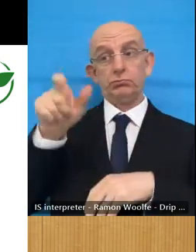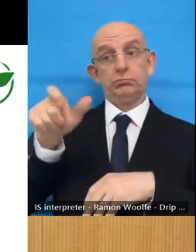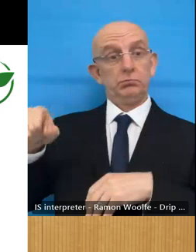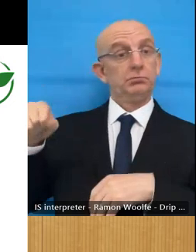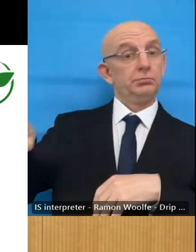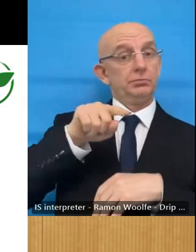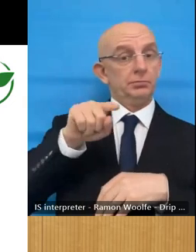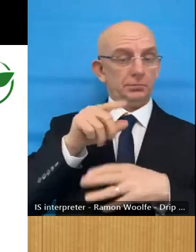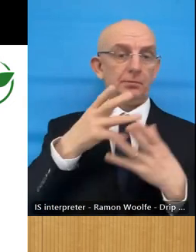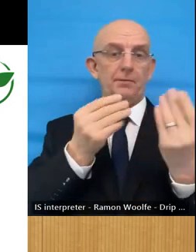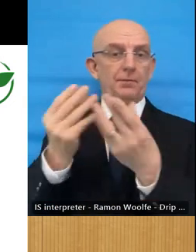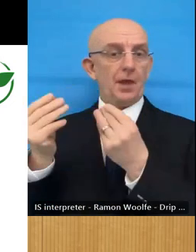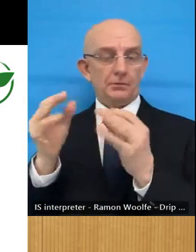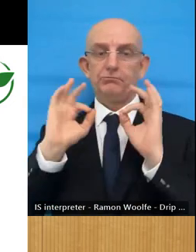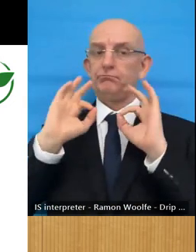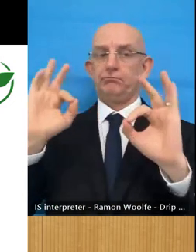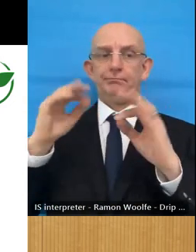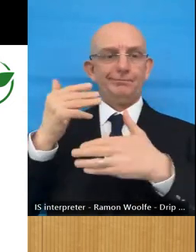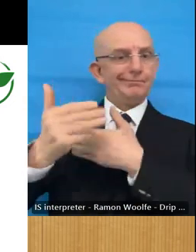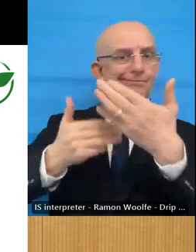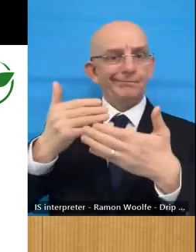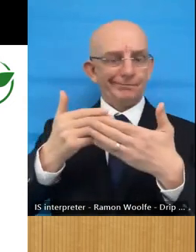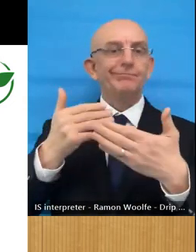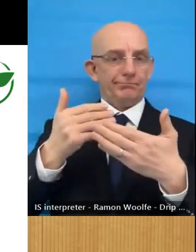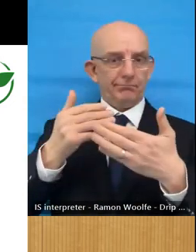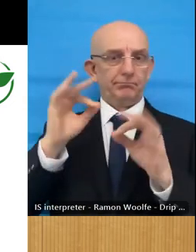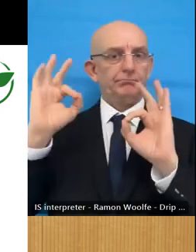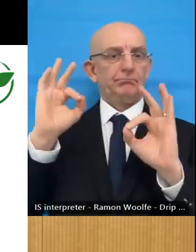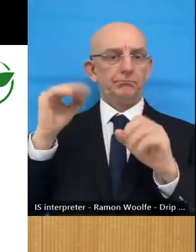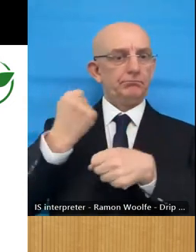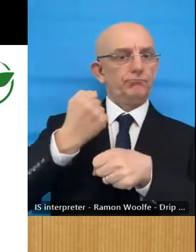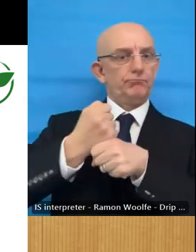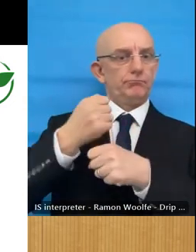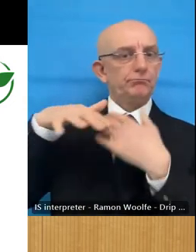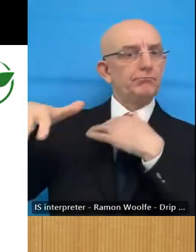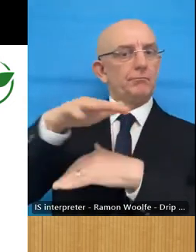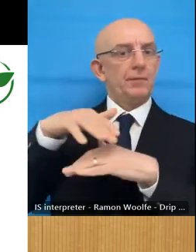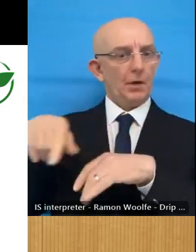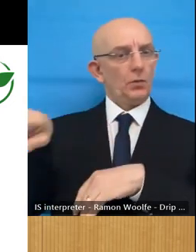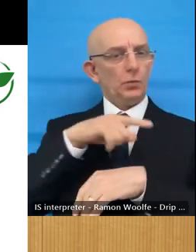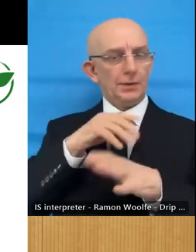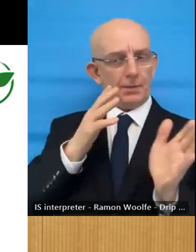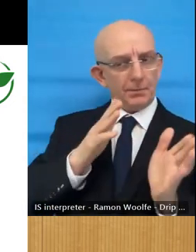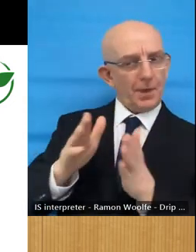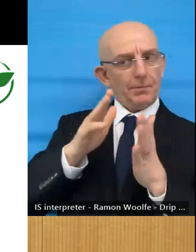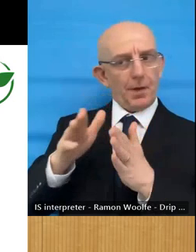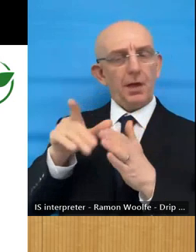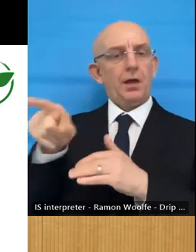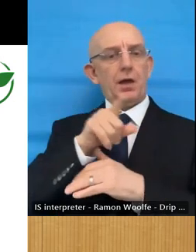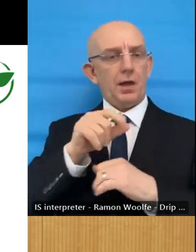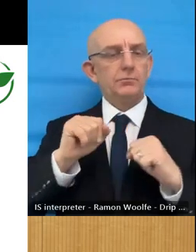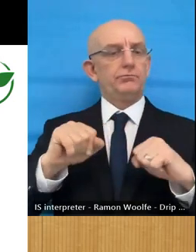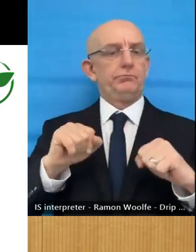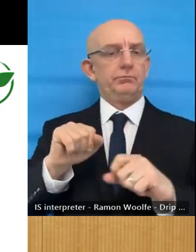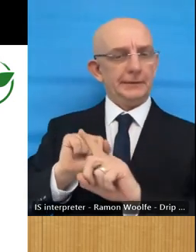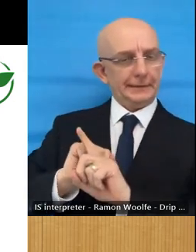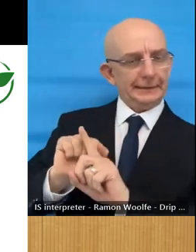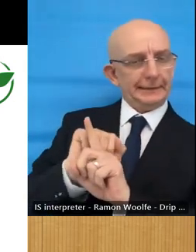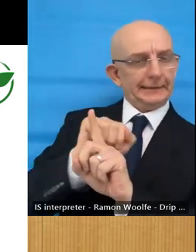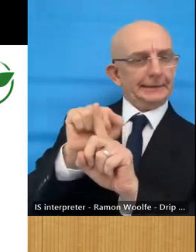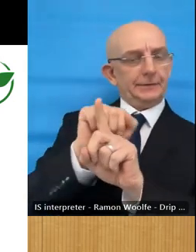the integrative processes and being part of the solutions to problems that arise. For example, through our peer